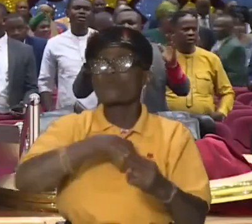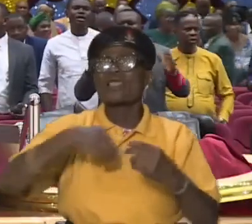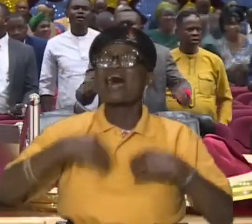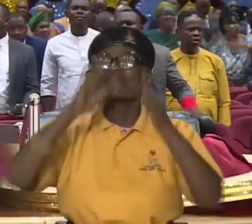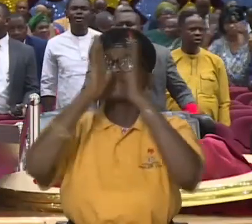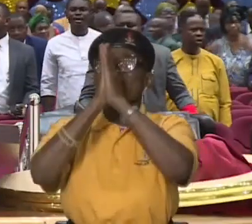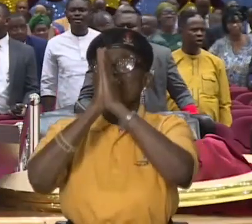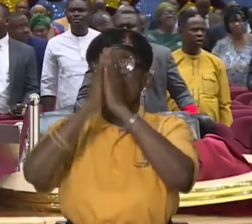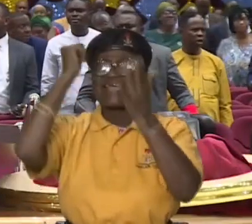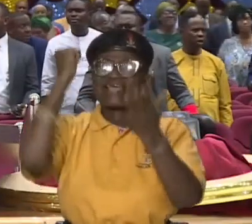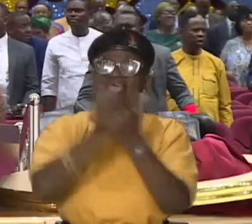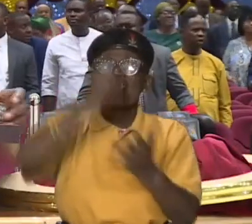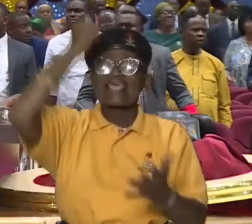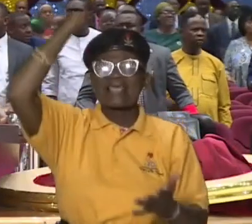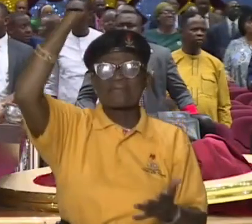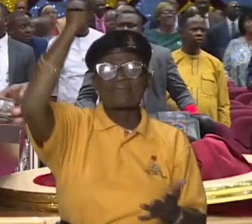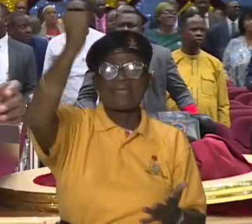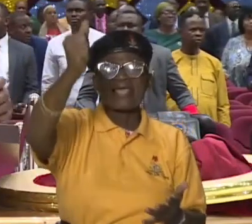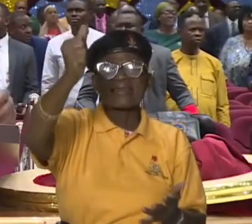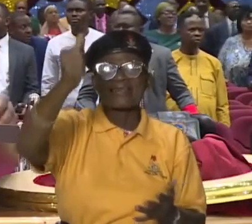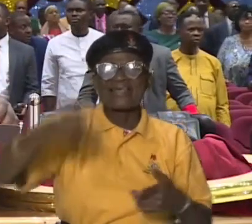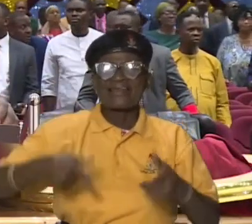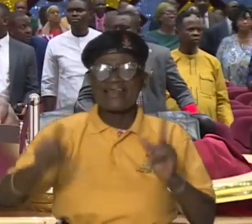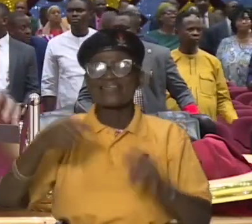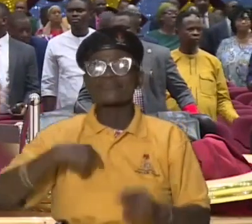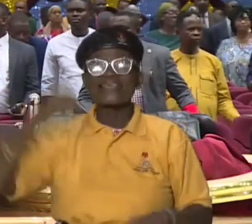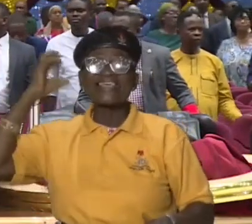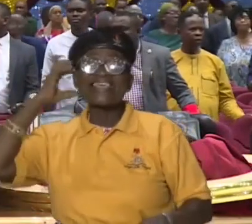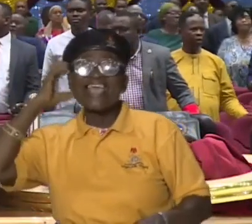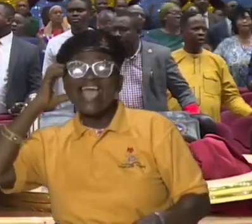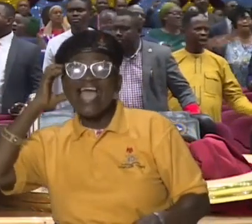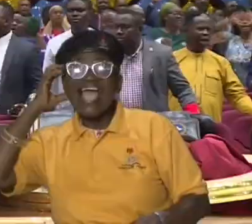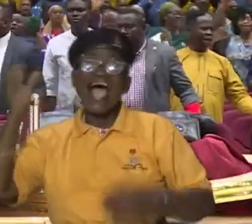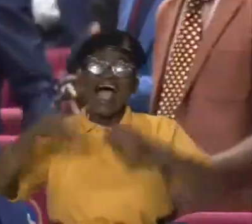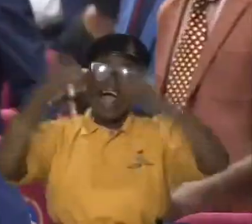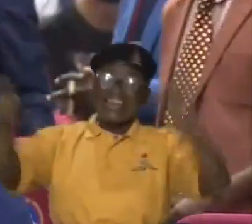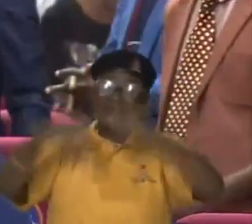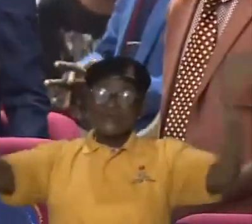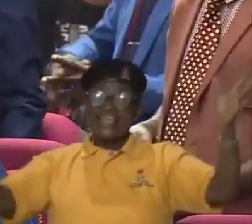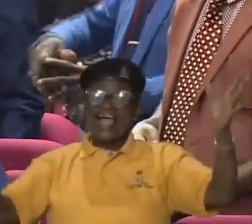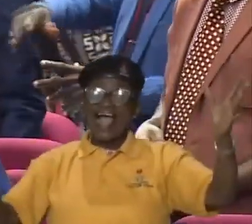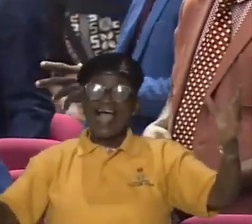Amen. Let me hear hallelujah like fire.